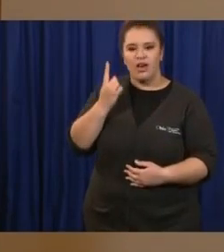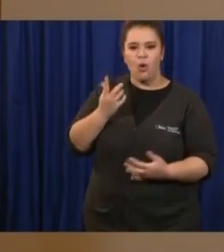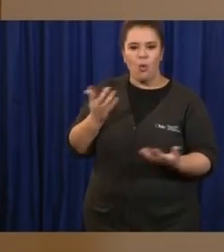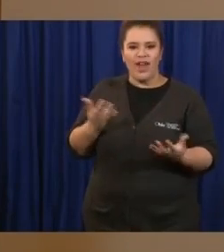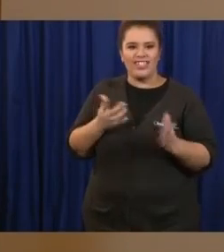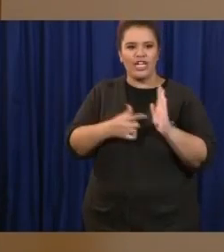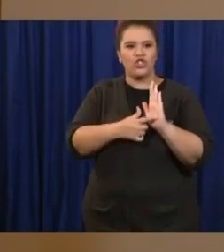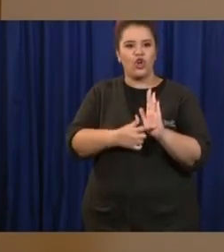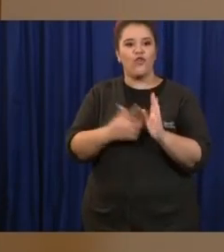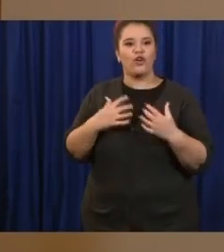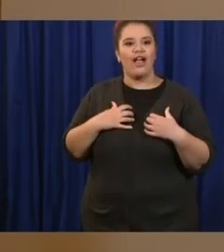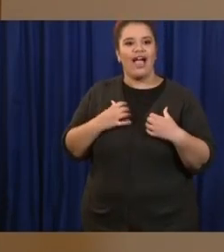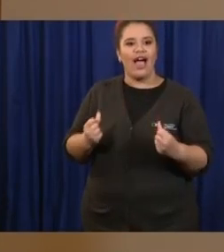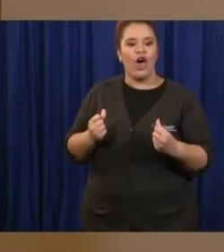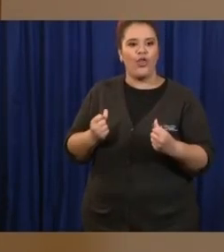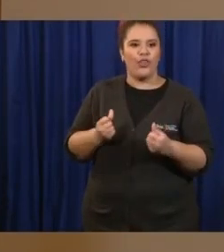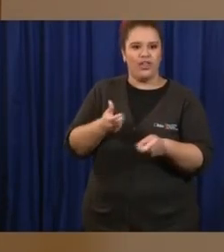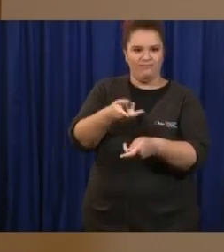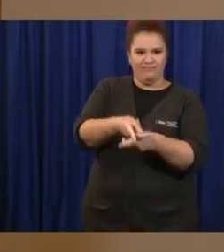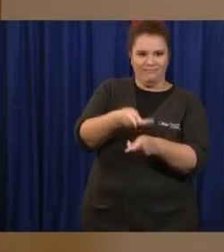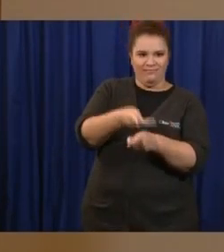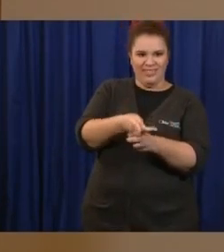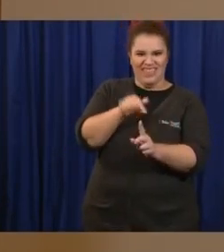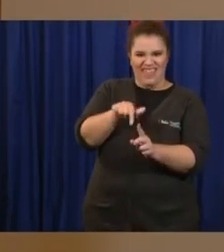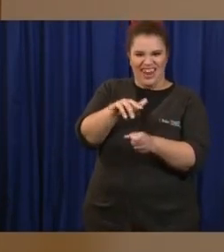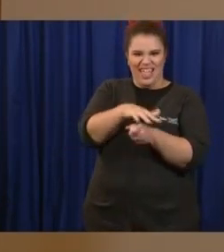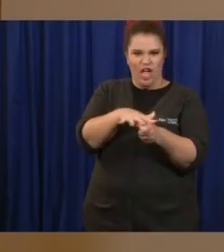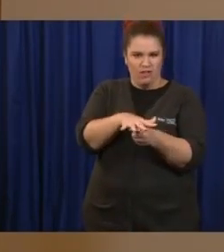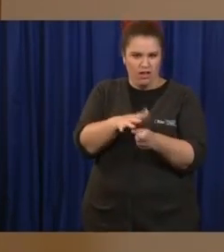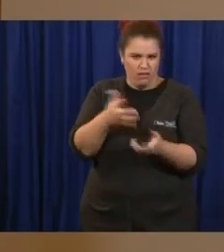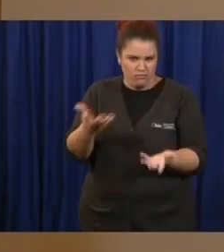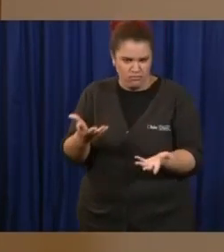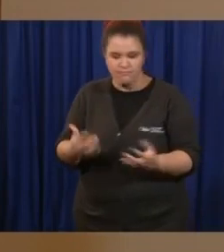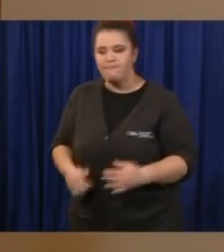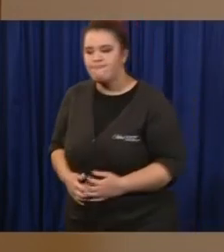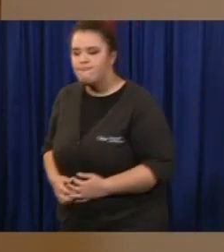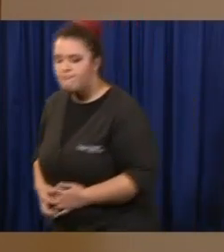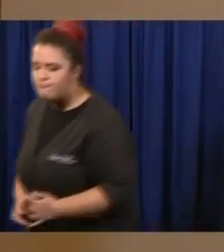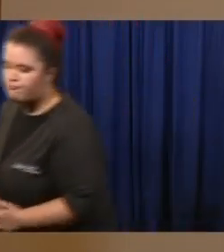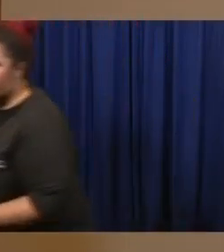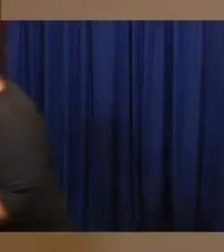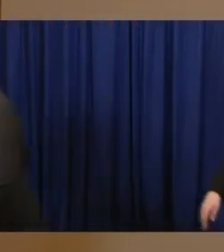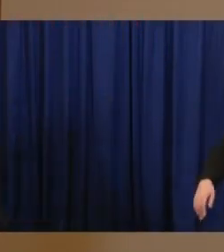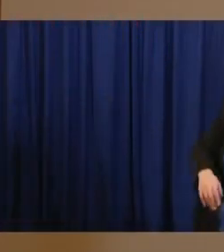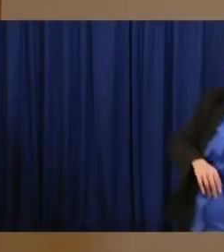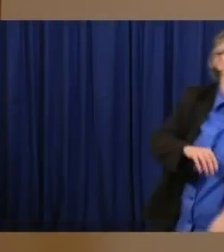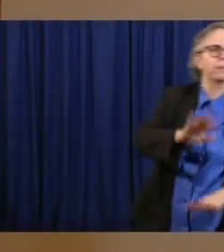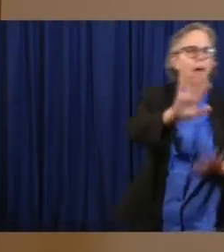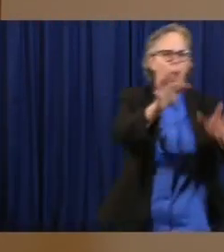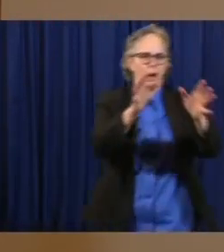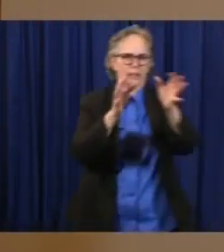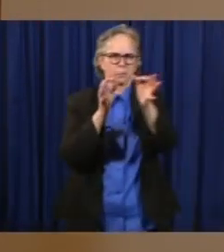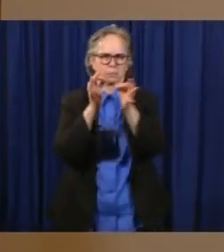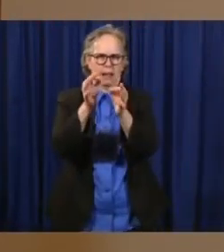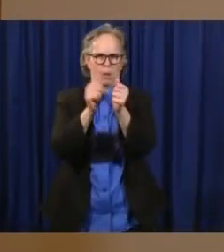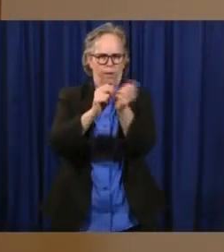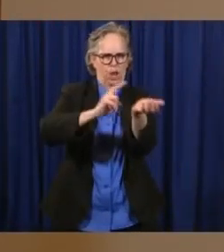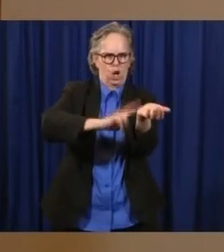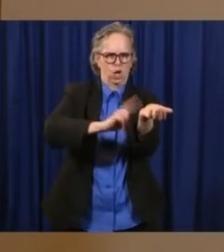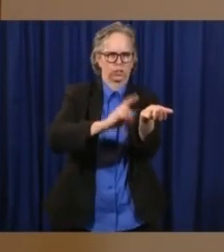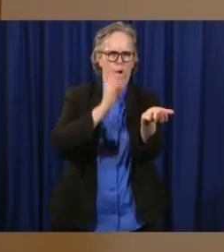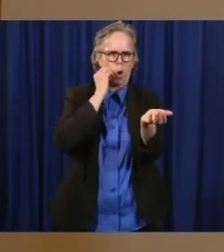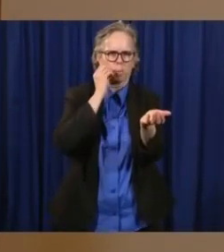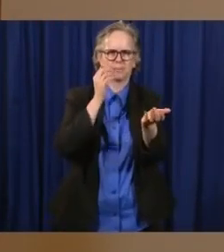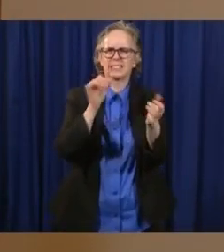area? Well, we'll start with nursing homes. Alongside prisons and other congregate settings, they're going to